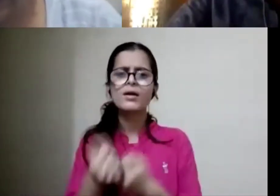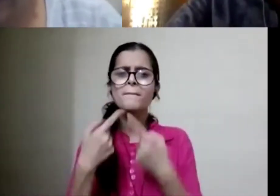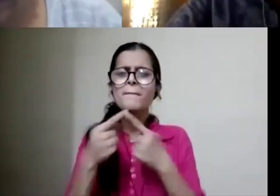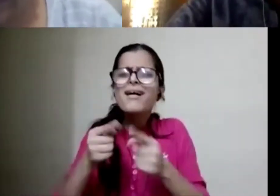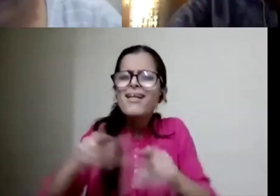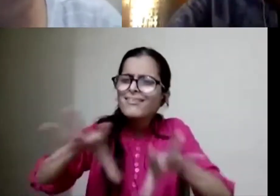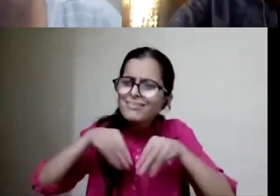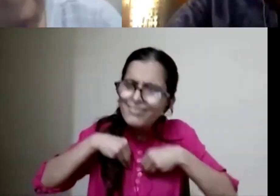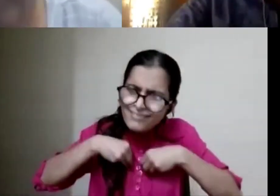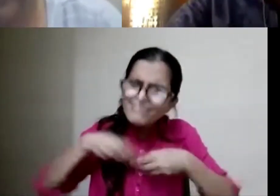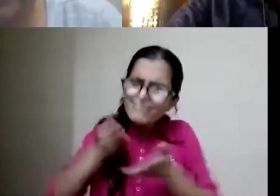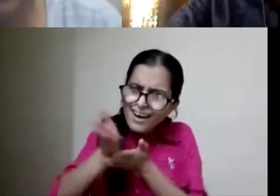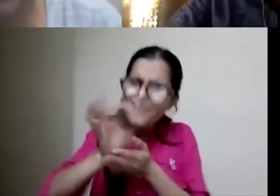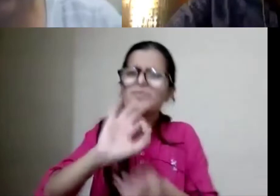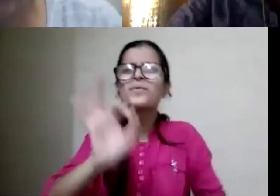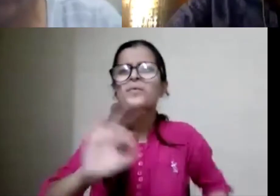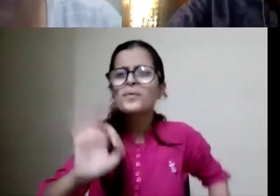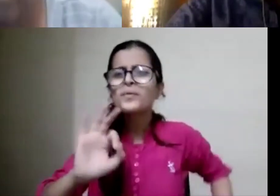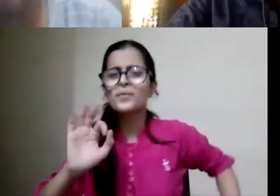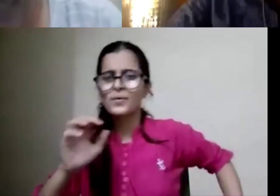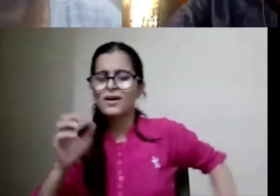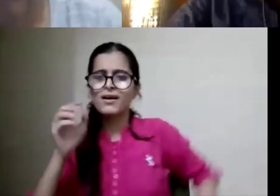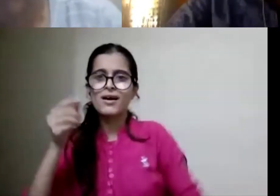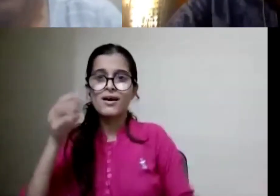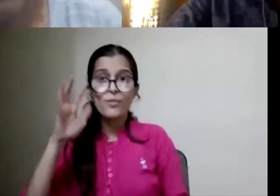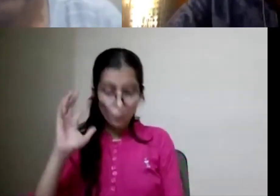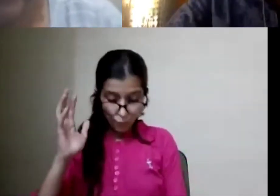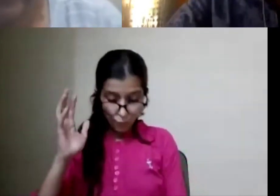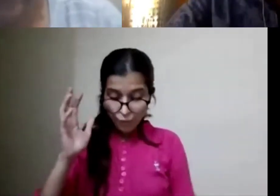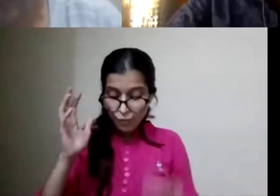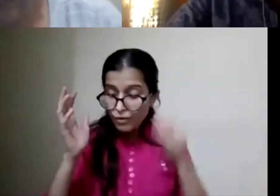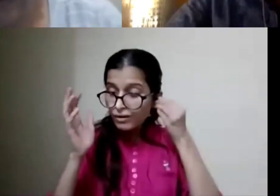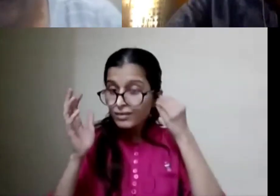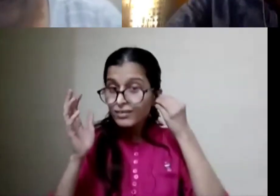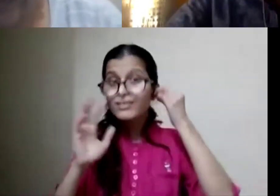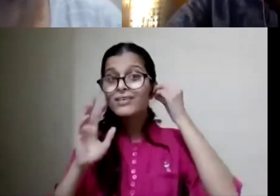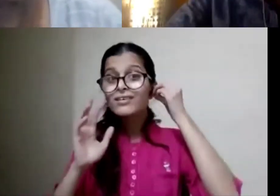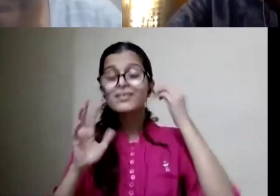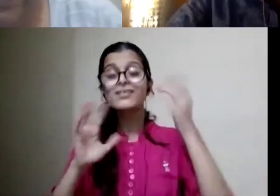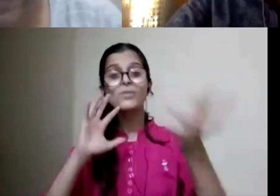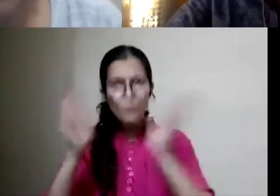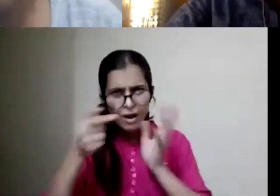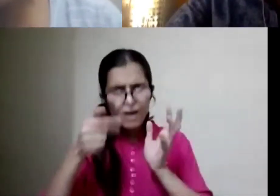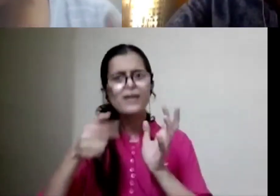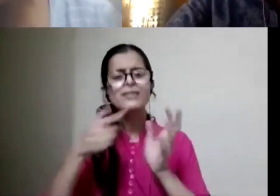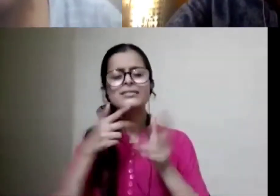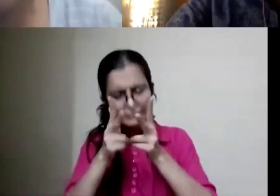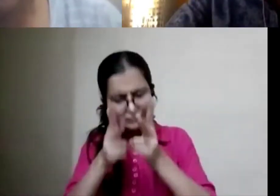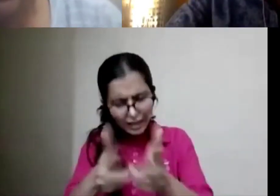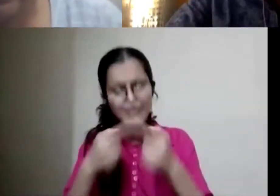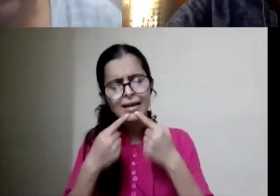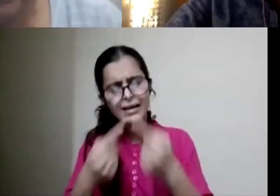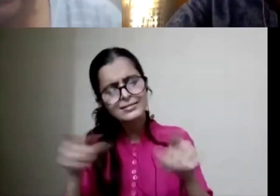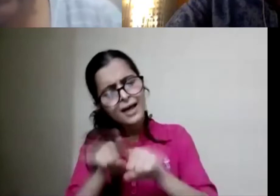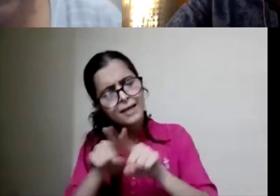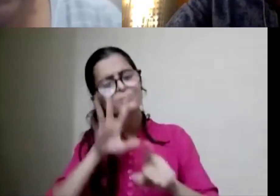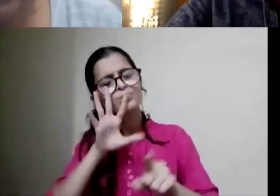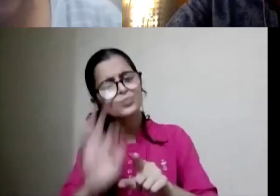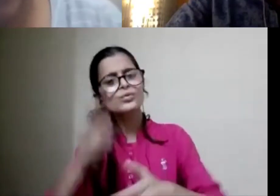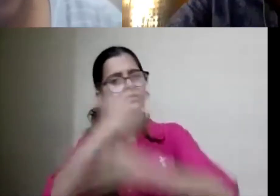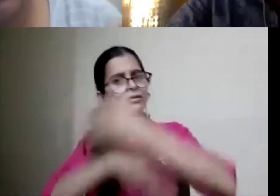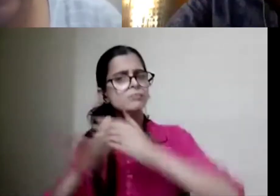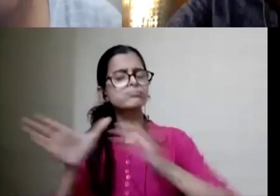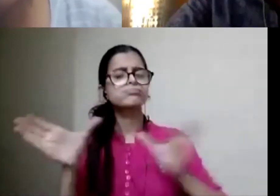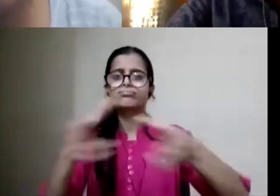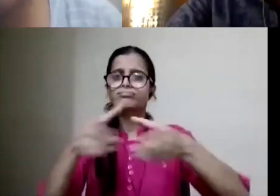way. This world is not acceptable to me and I'm going to stick my neck out. I am saying is the very fact that people with disabilities